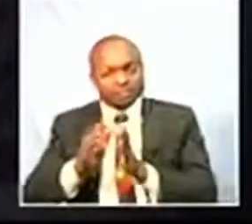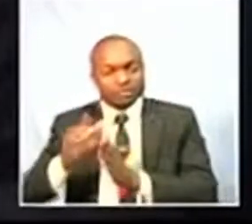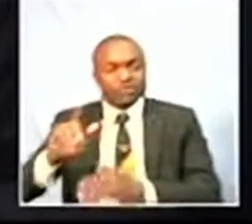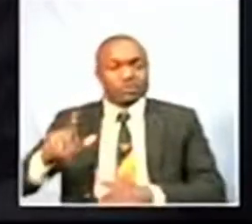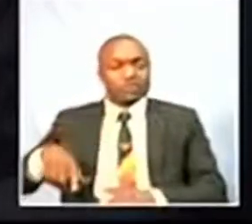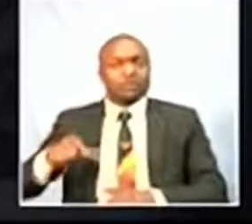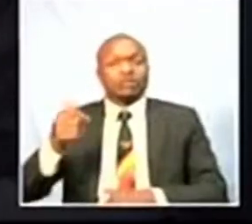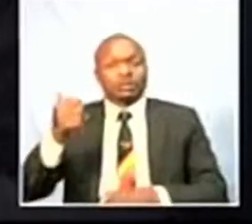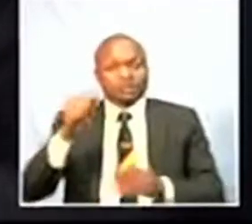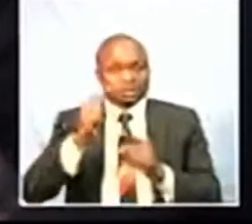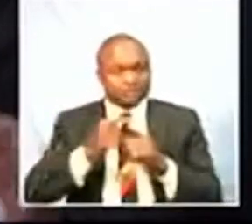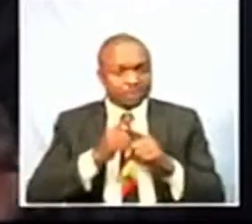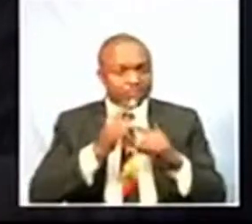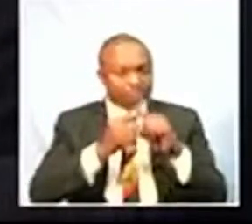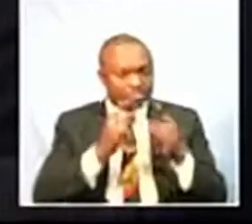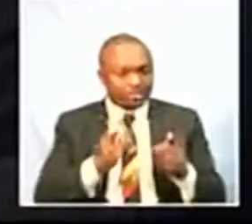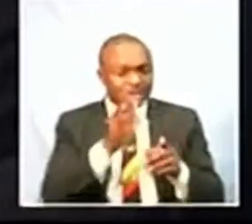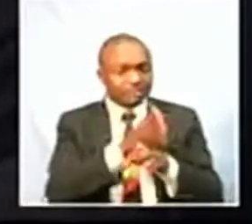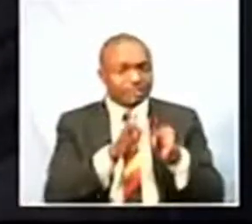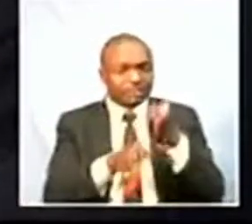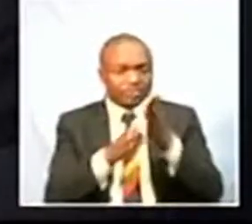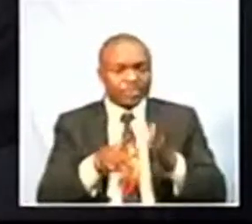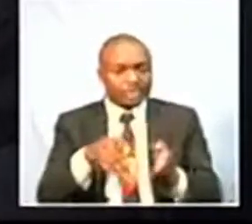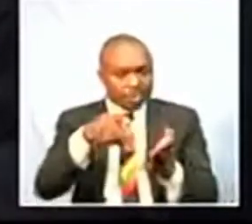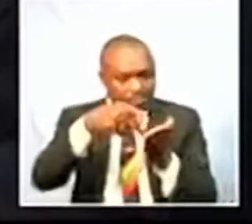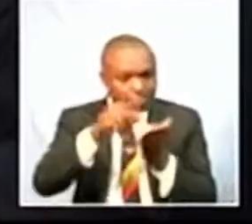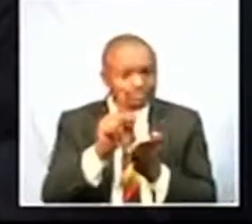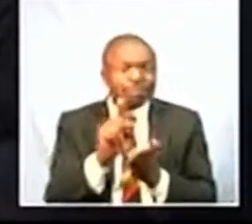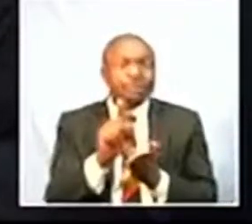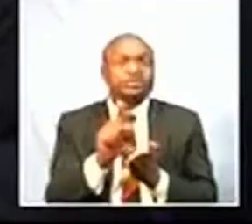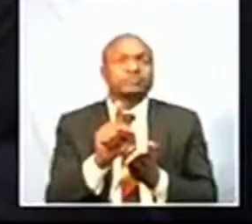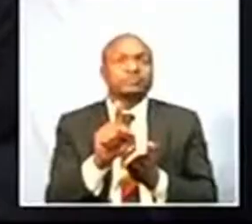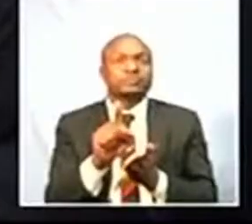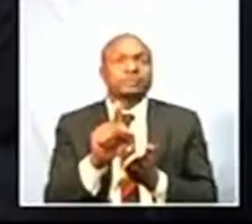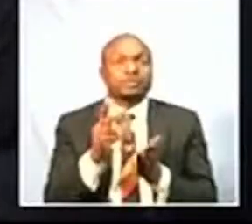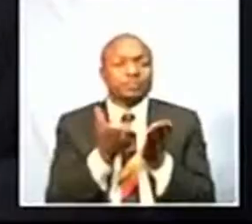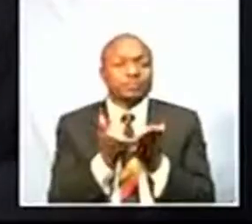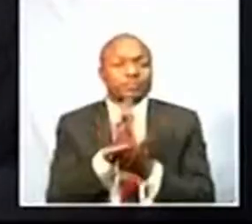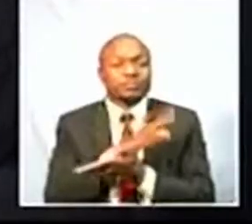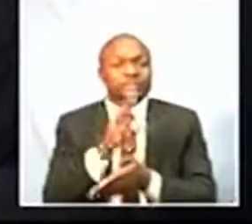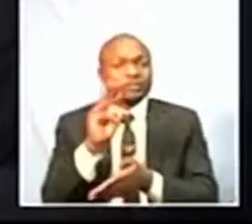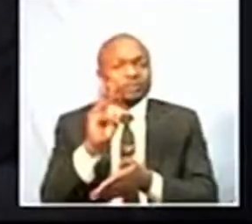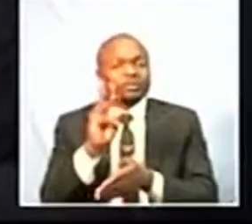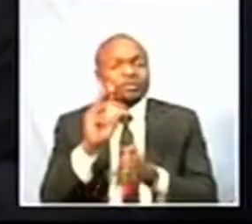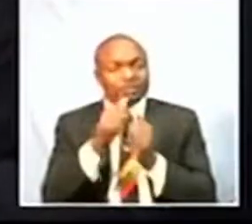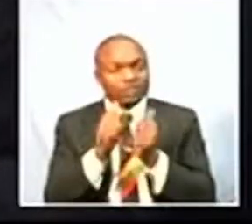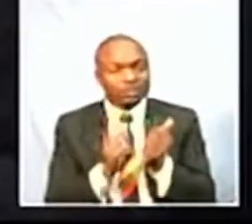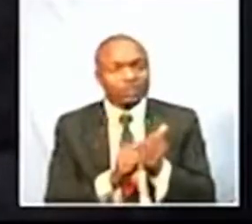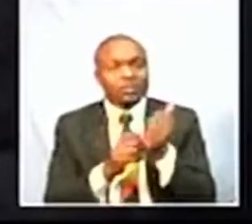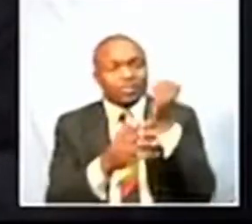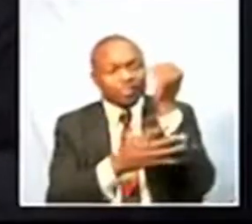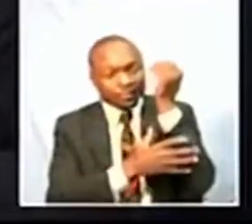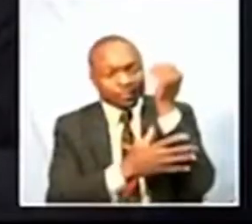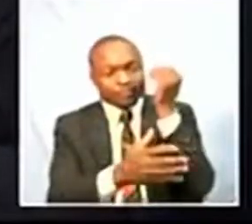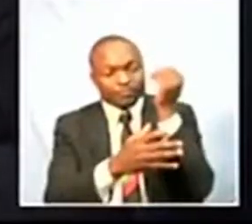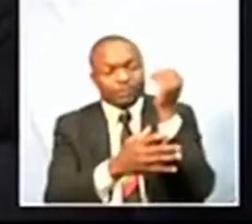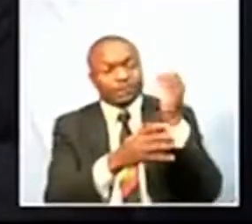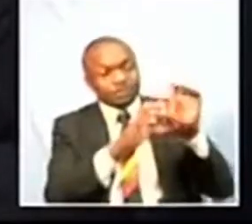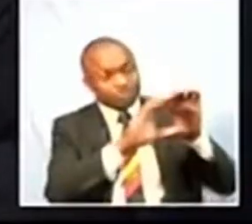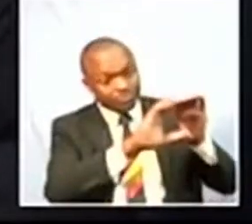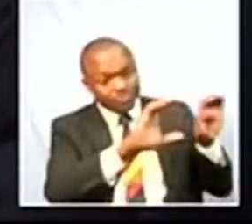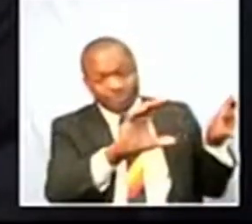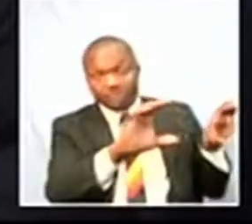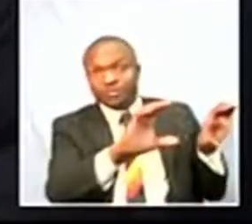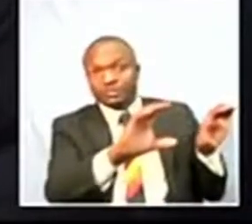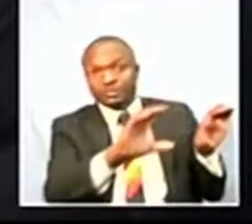paid to. Even on page 16, it is about the maternity wing at Kasakula Rural